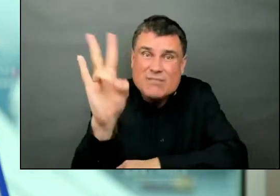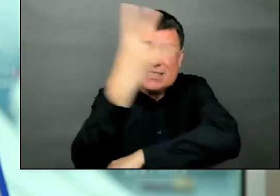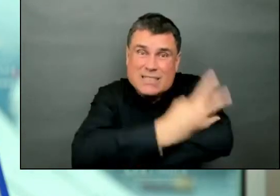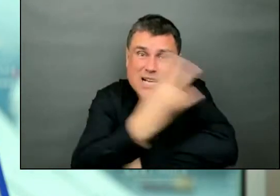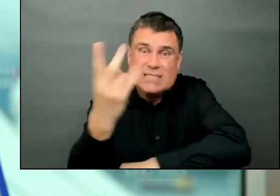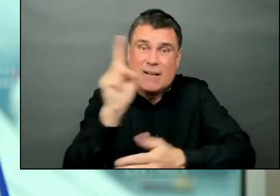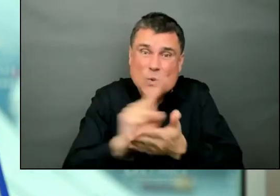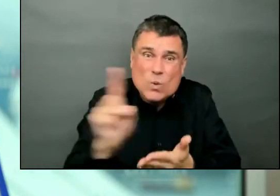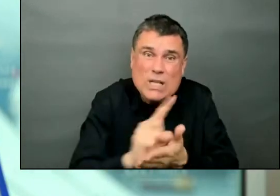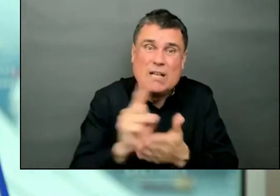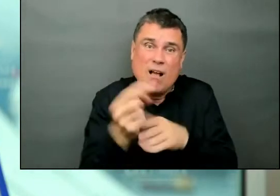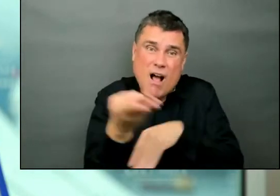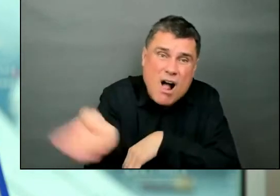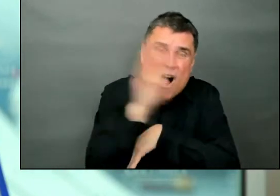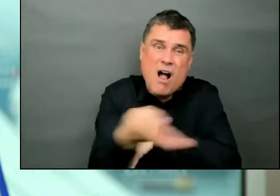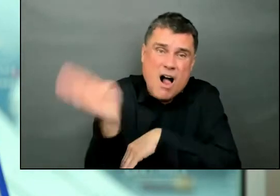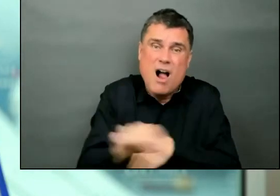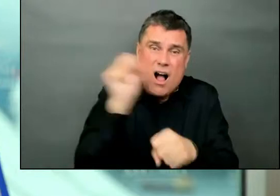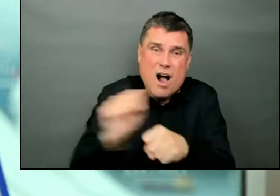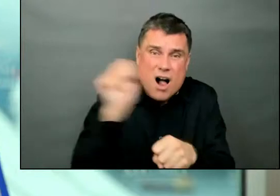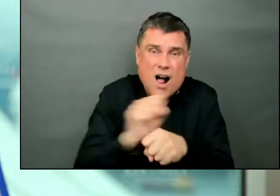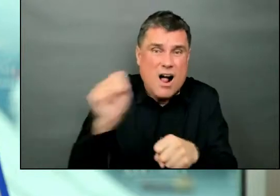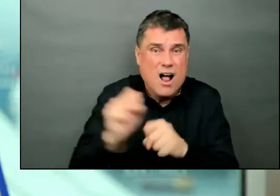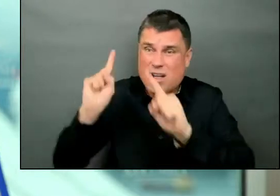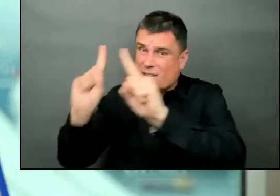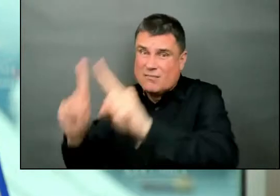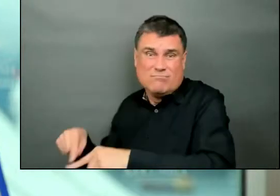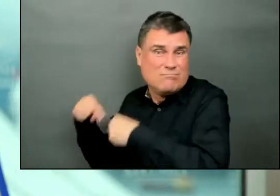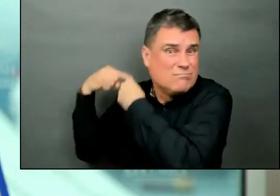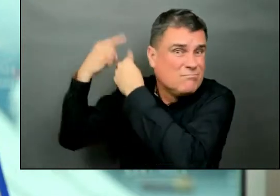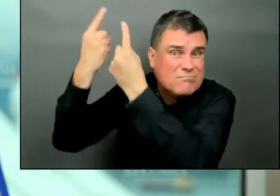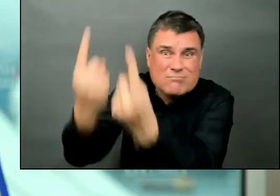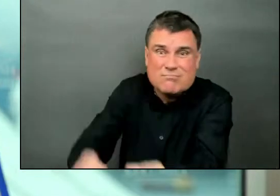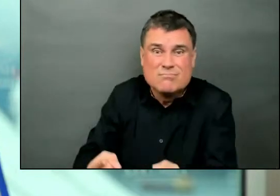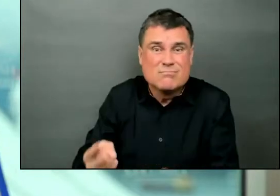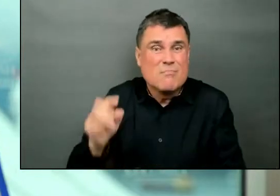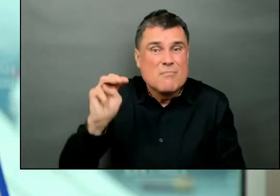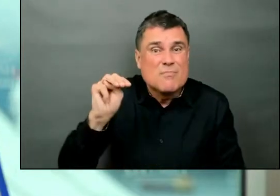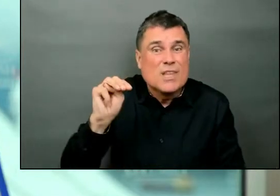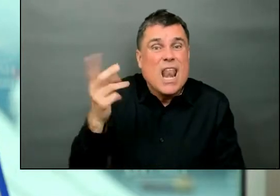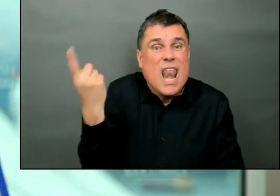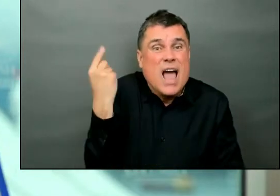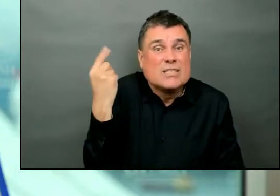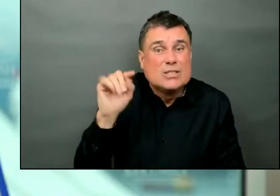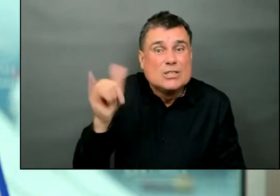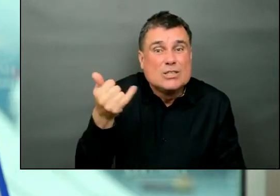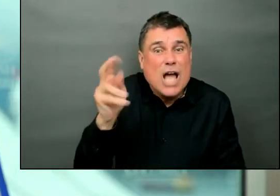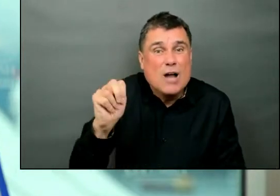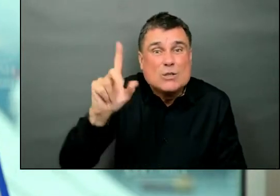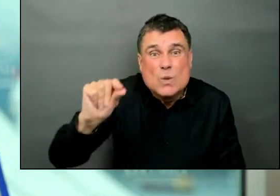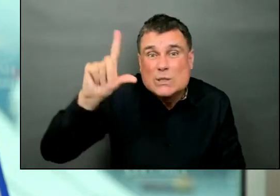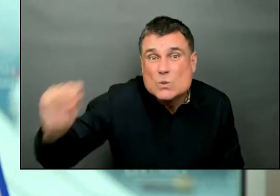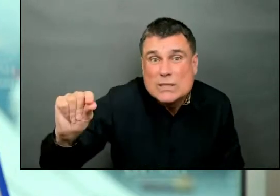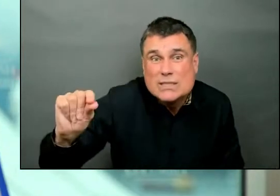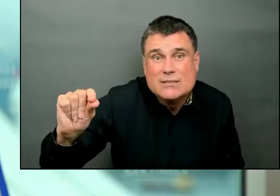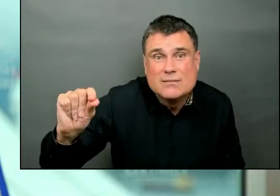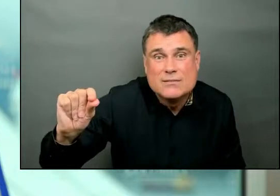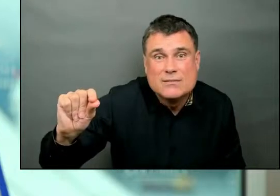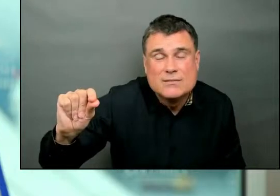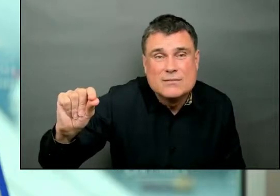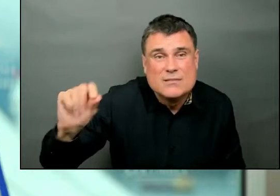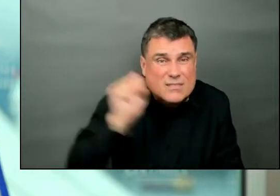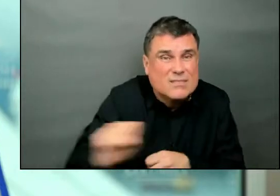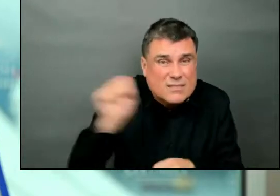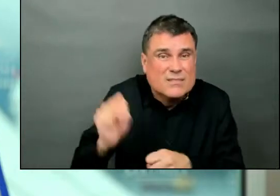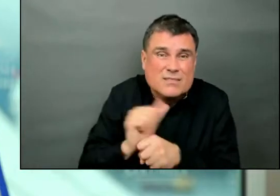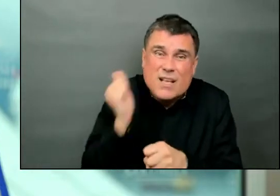in January of 2020. And I think Dr. Henry and all of our healthcare